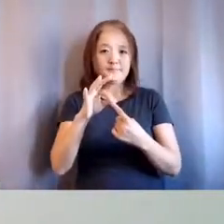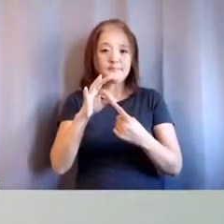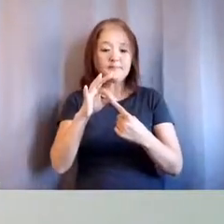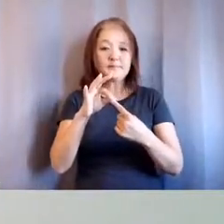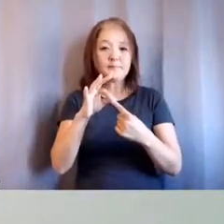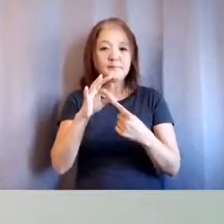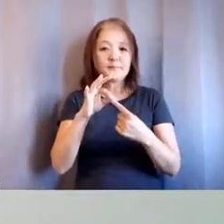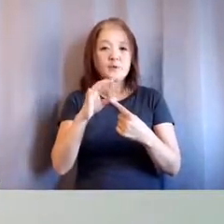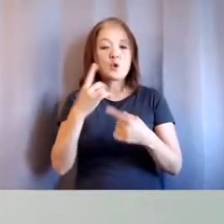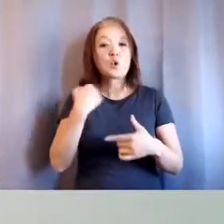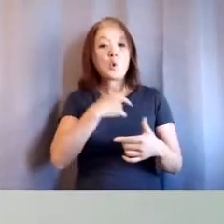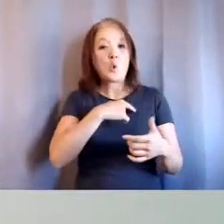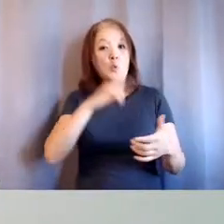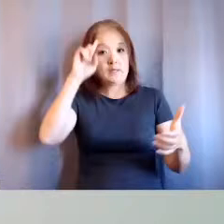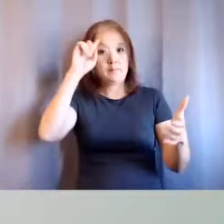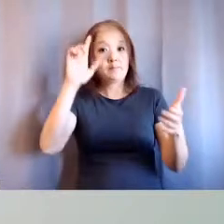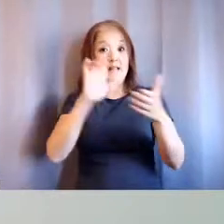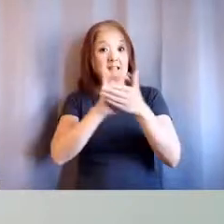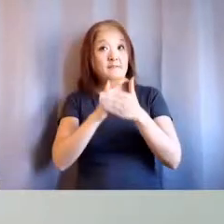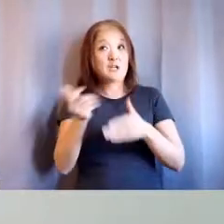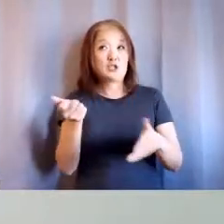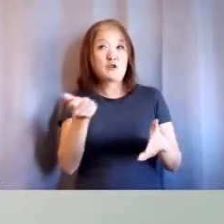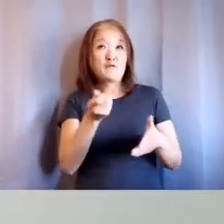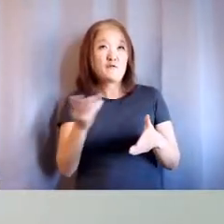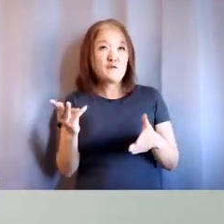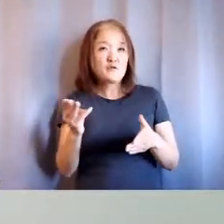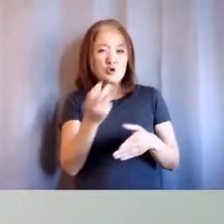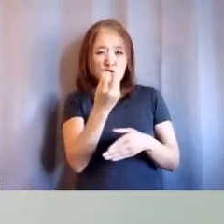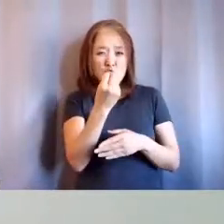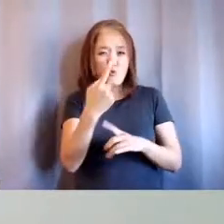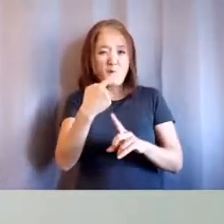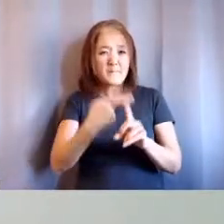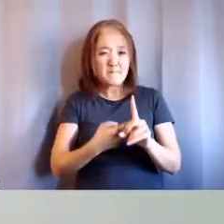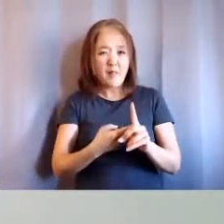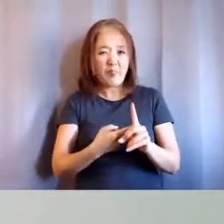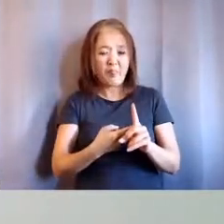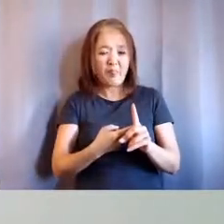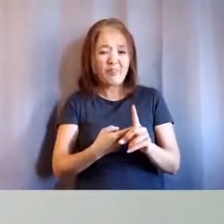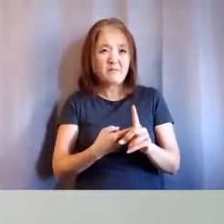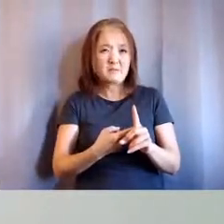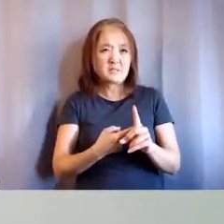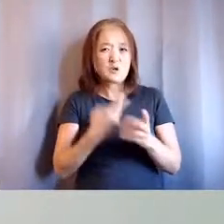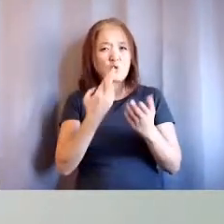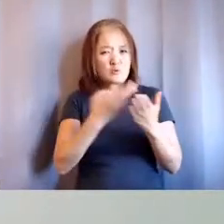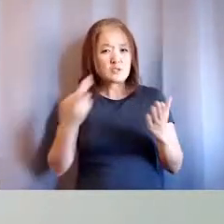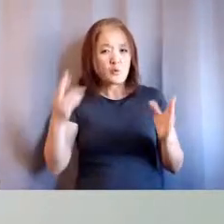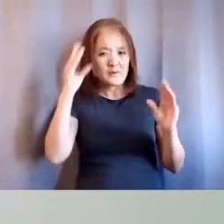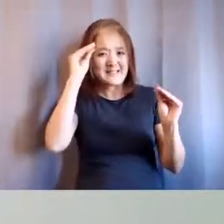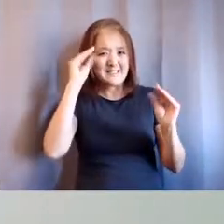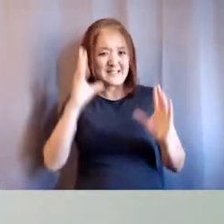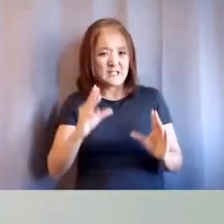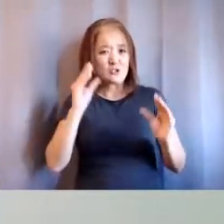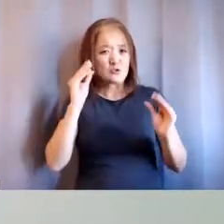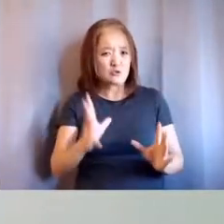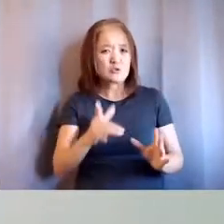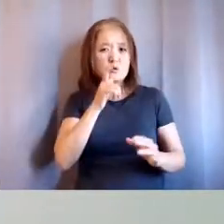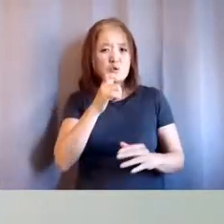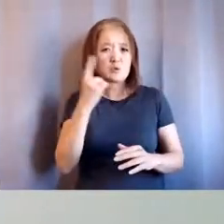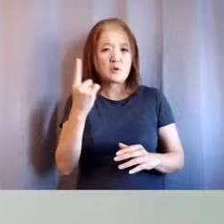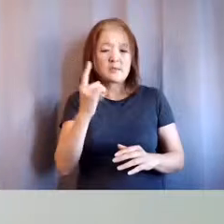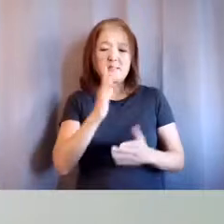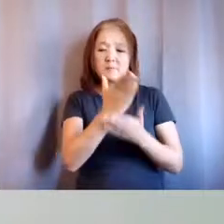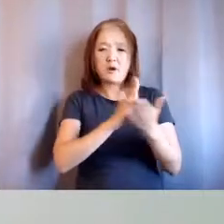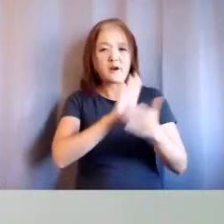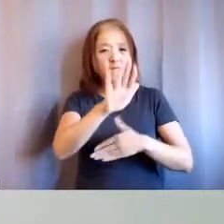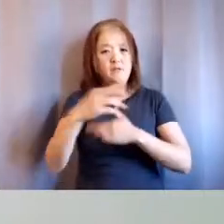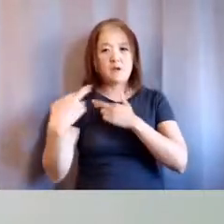we believe there are a few 12-month resource teachers that always, as part of their